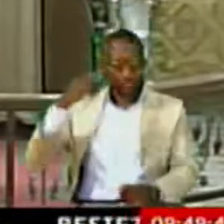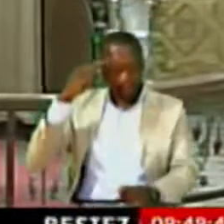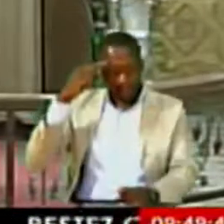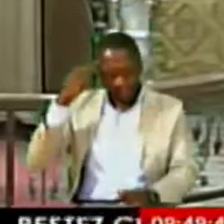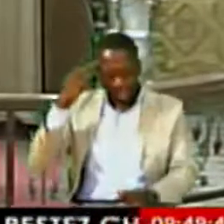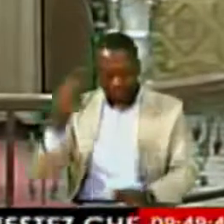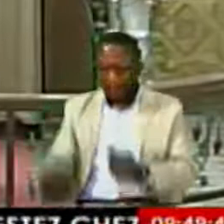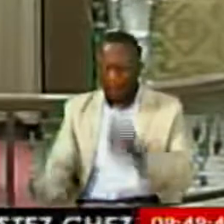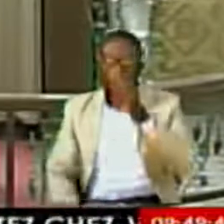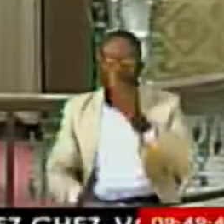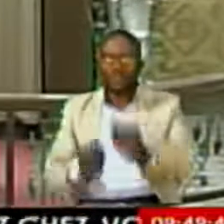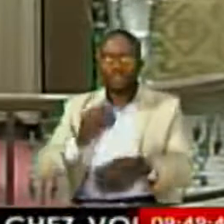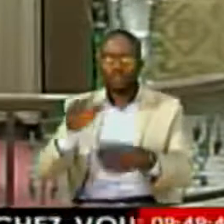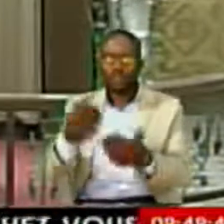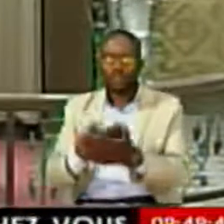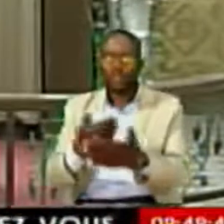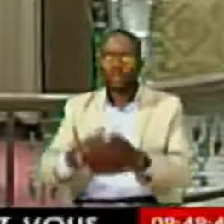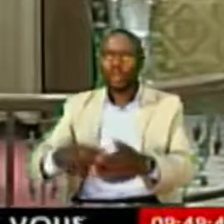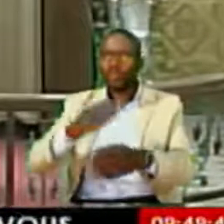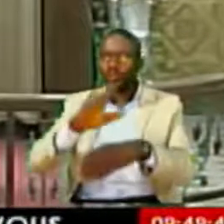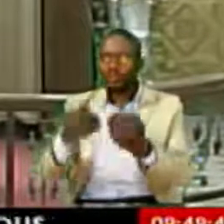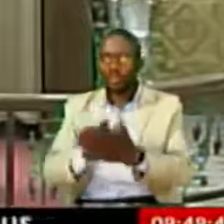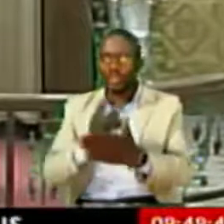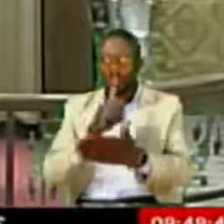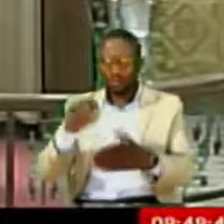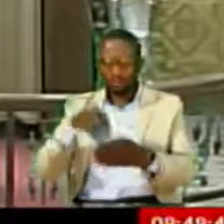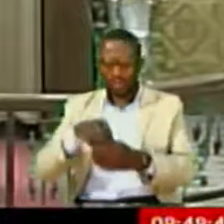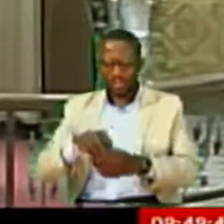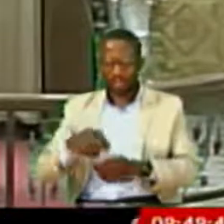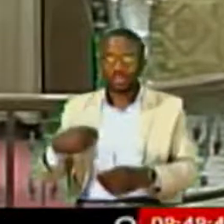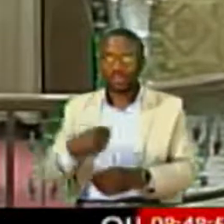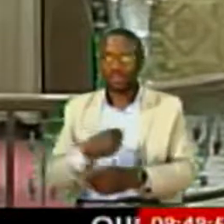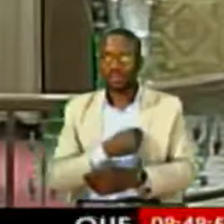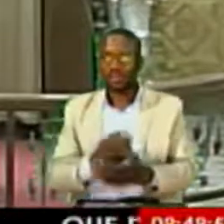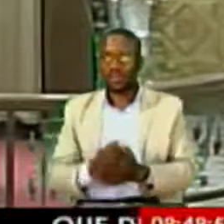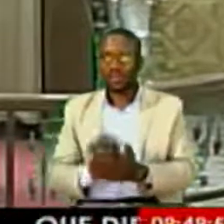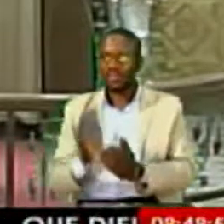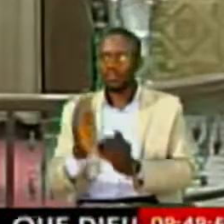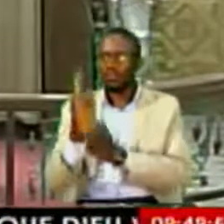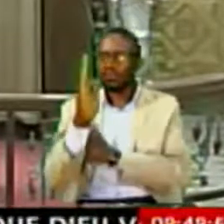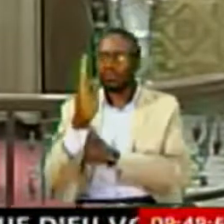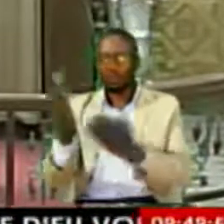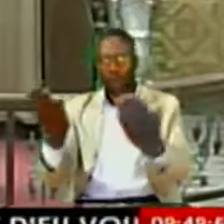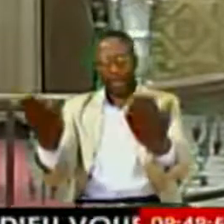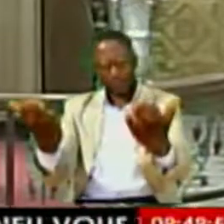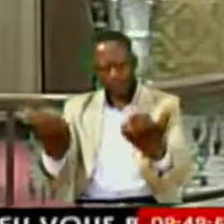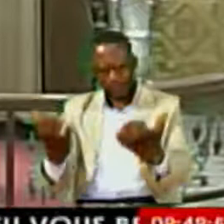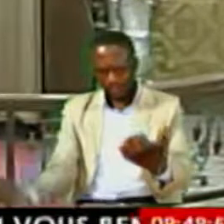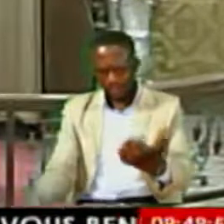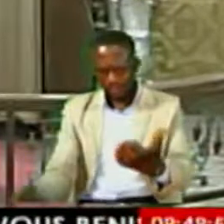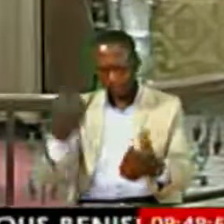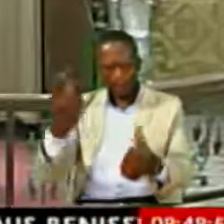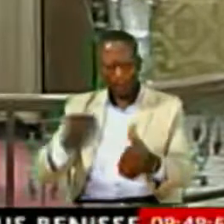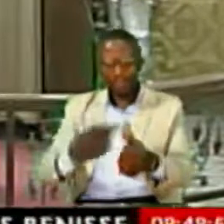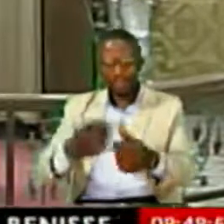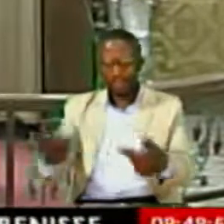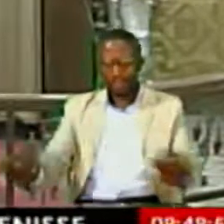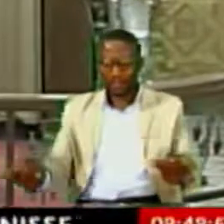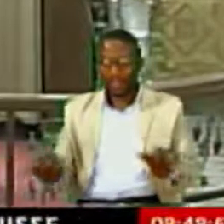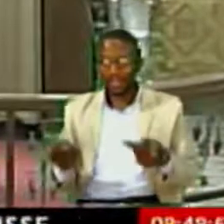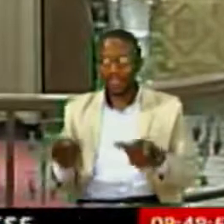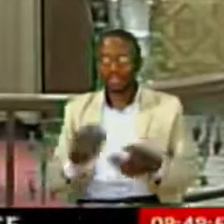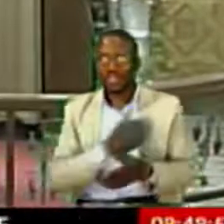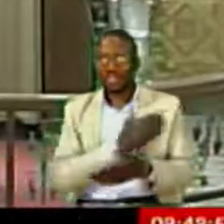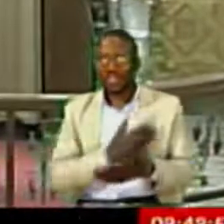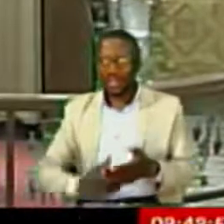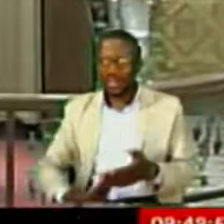en nous, and with everything Dieu that is in us. Dieu veut la première place. God wants the first position. Et cela dans